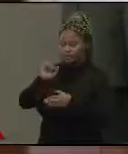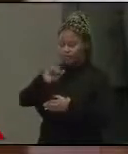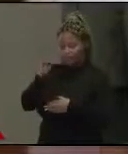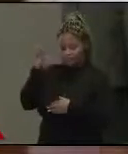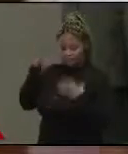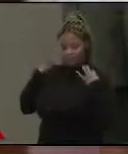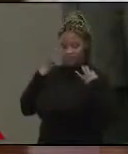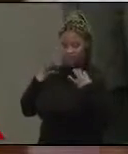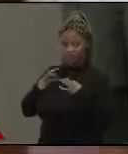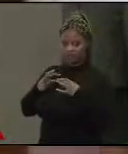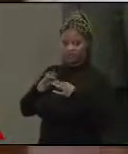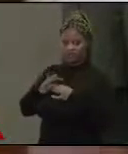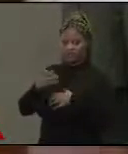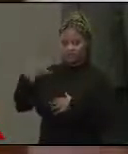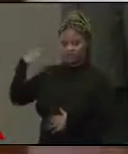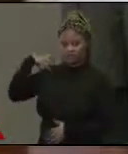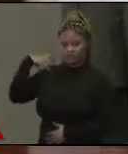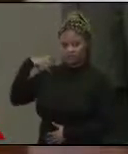lapha.